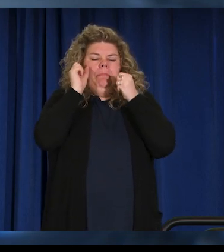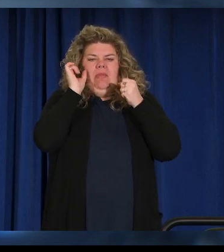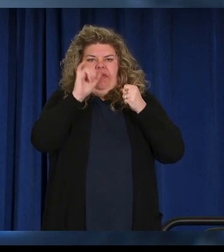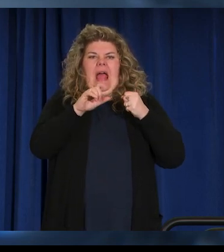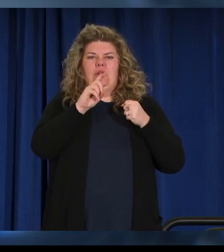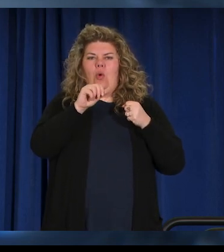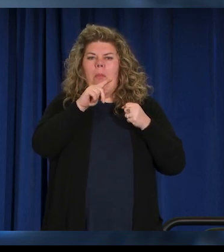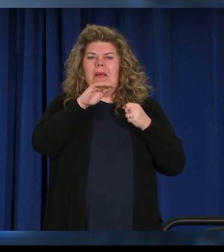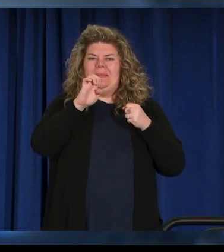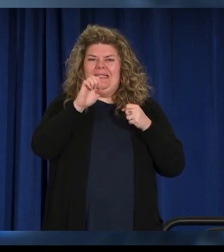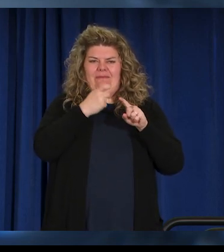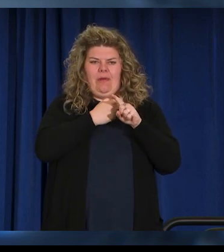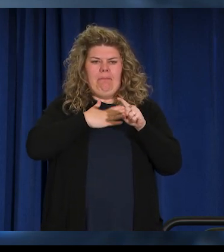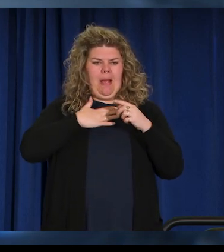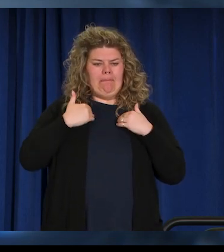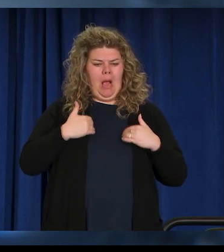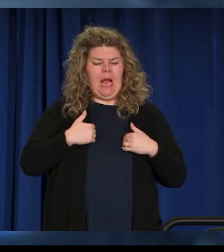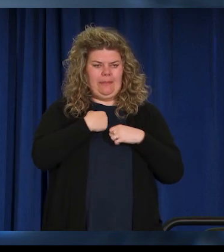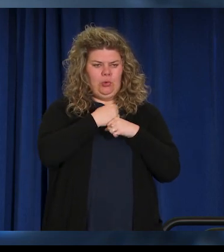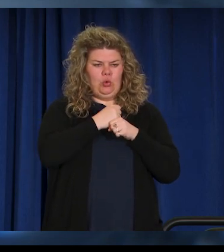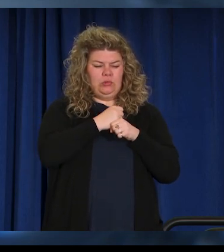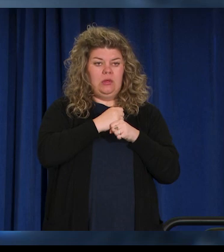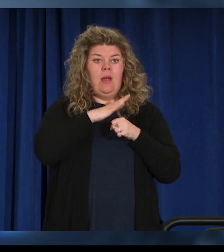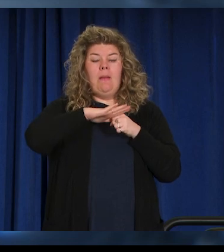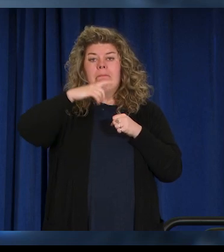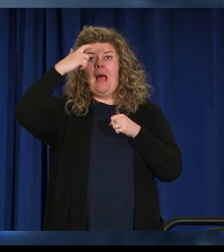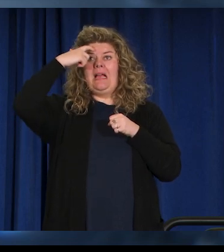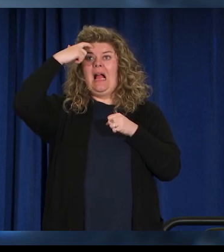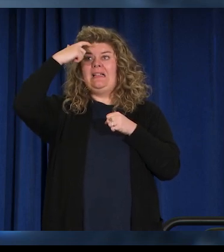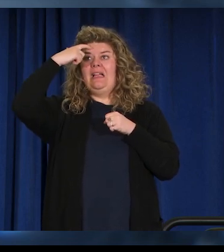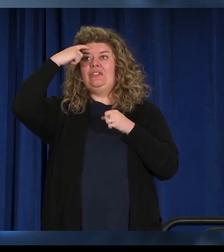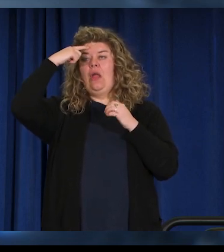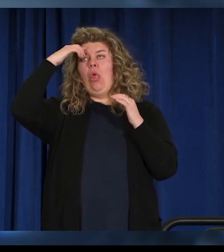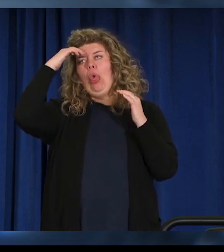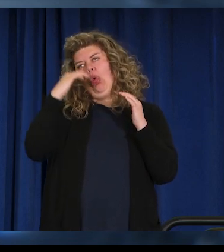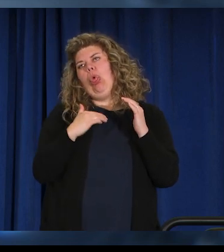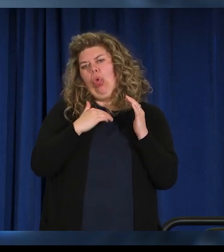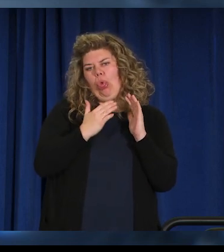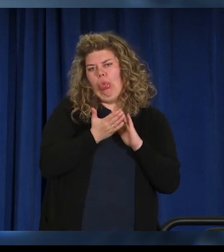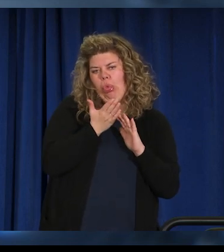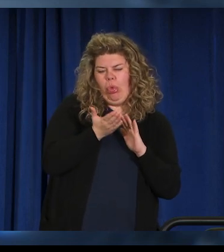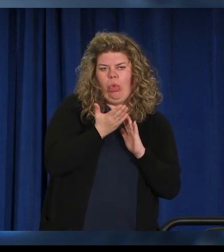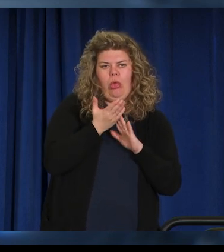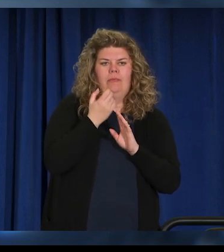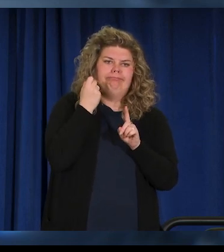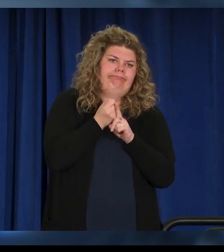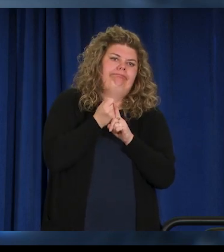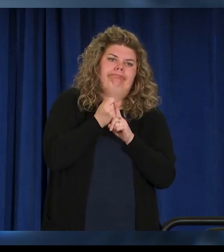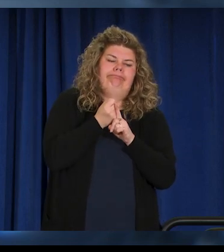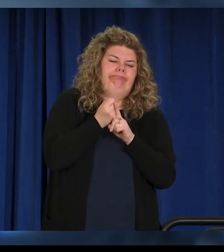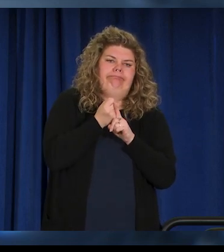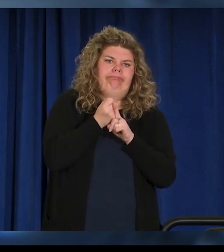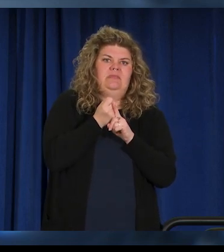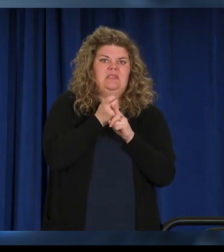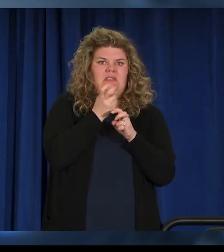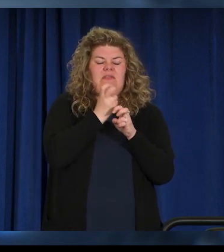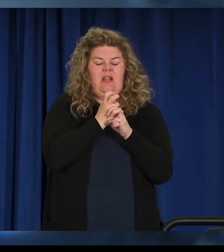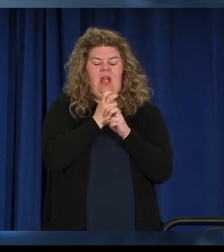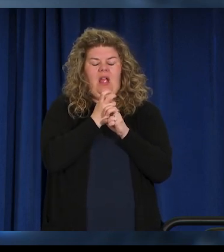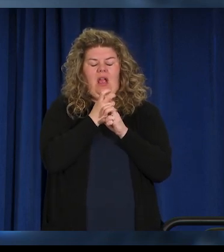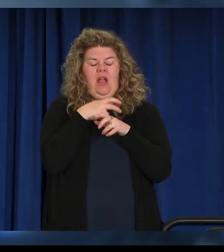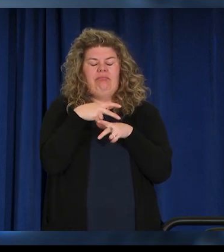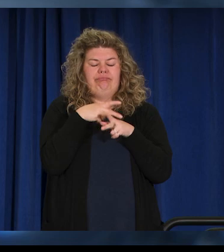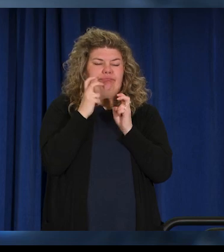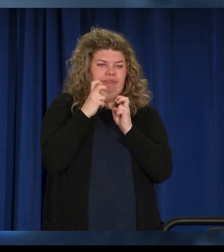dopamine that my brain produces. My cognition and executive functioning skills are even more impacted, and it can be very disabling for